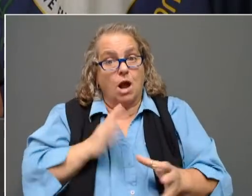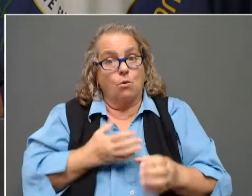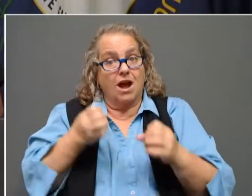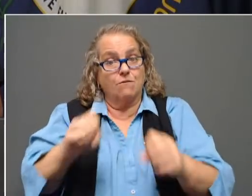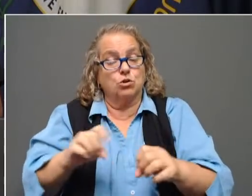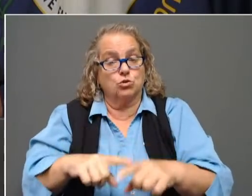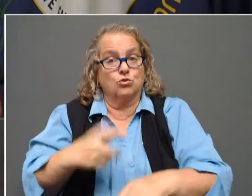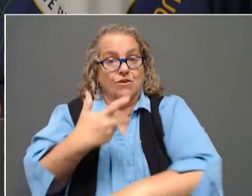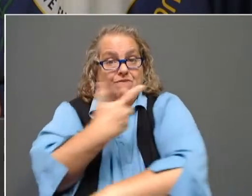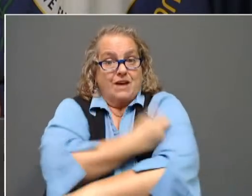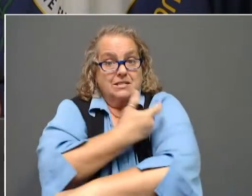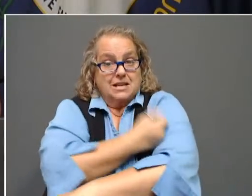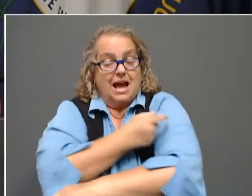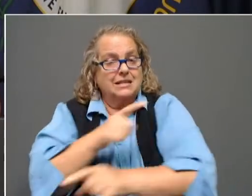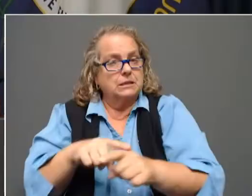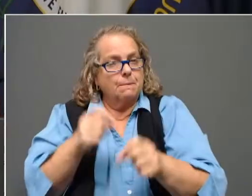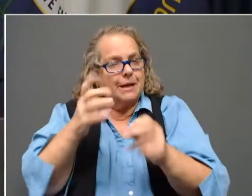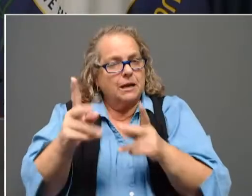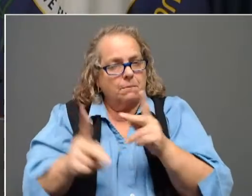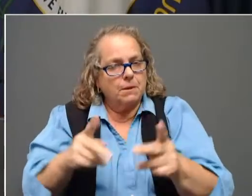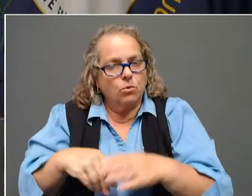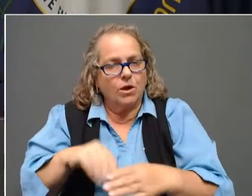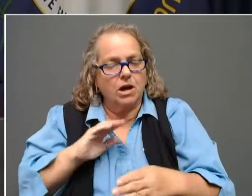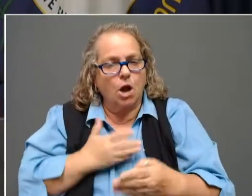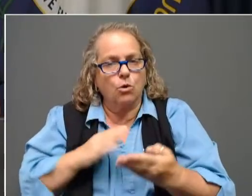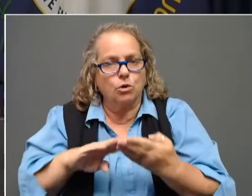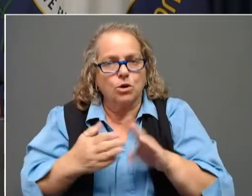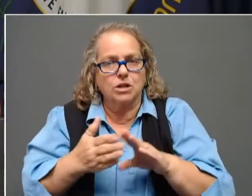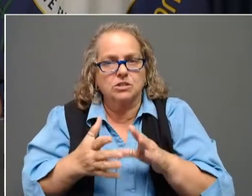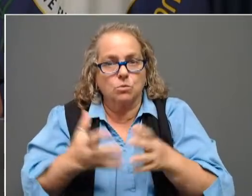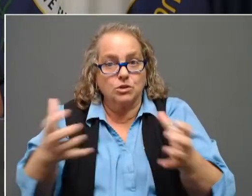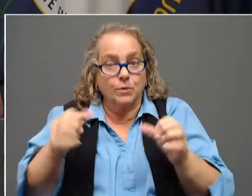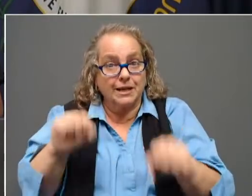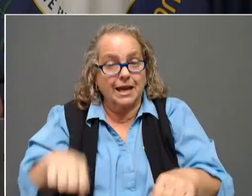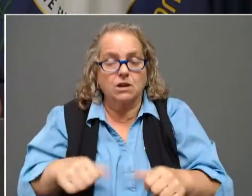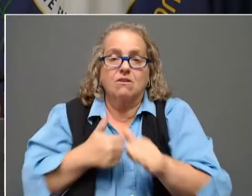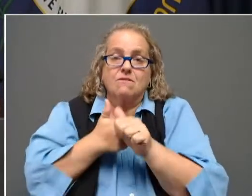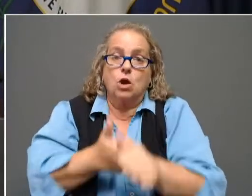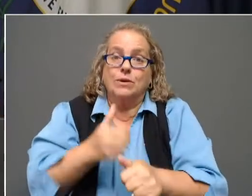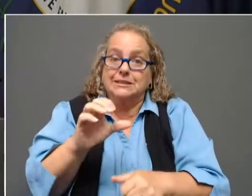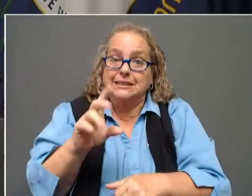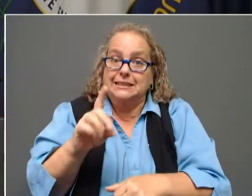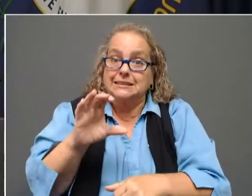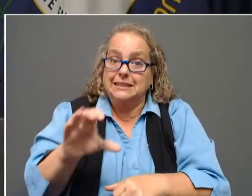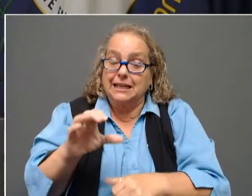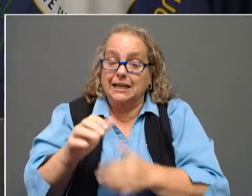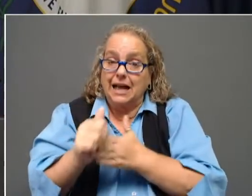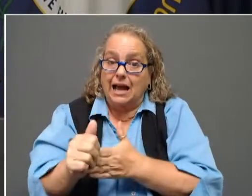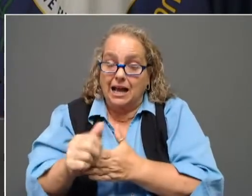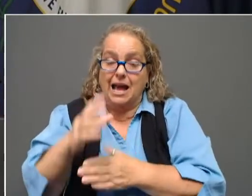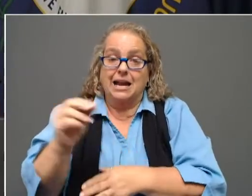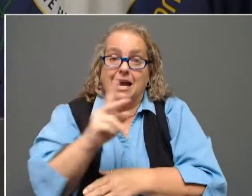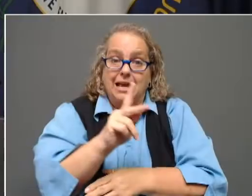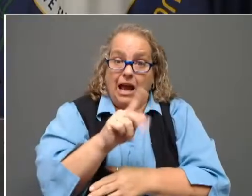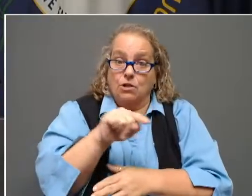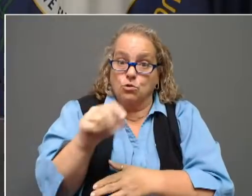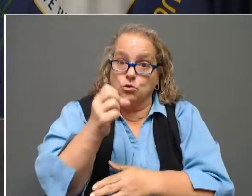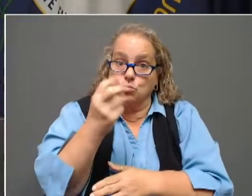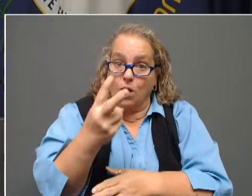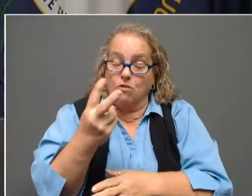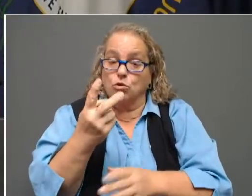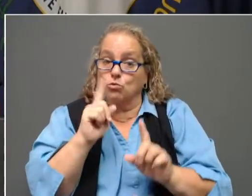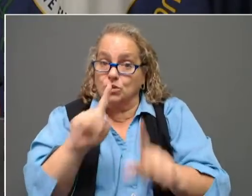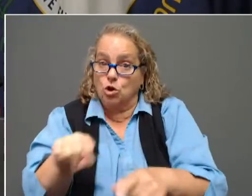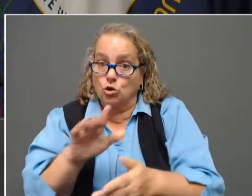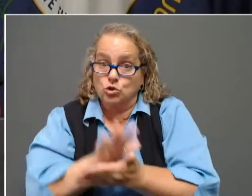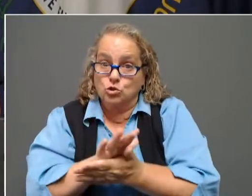in our communities as we can, following the CDC guidelines and the K-12 return to school guidelines as they have been